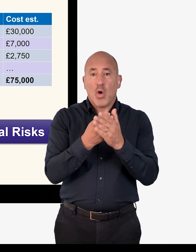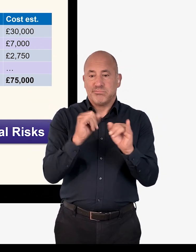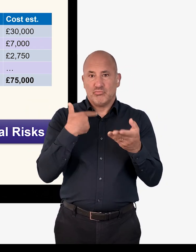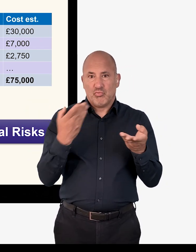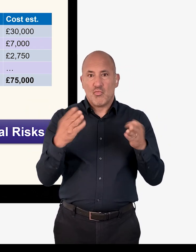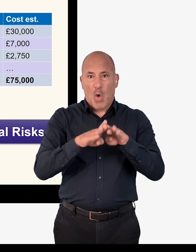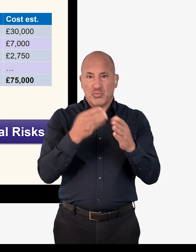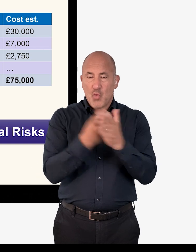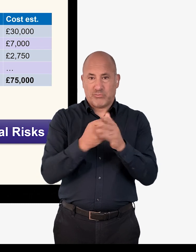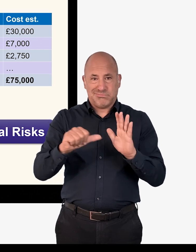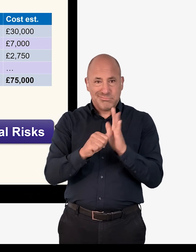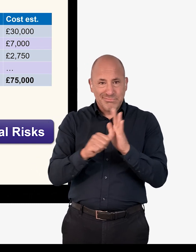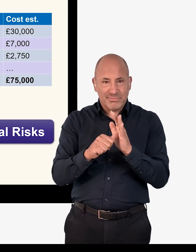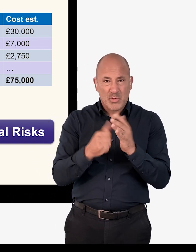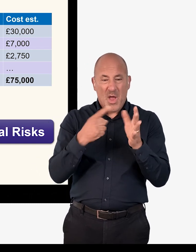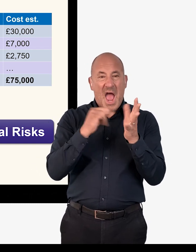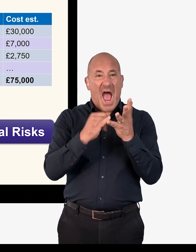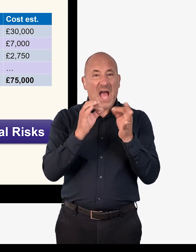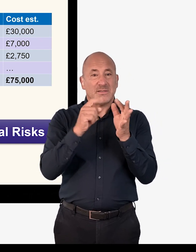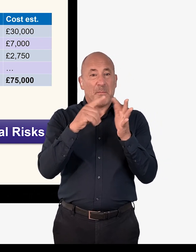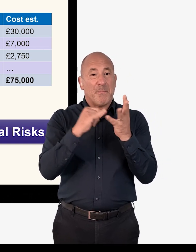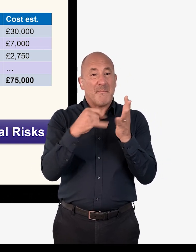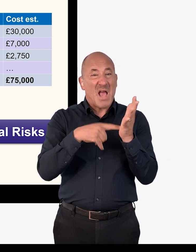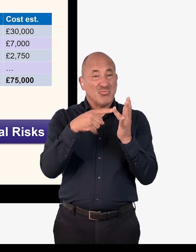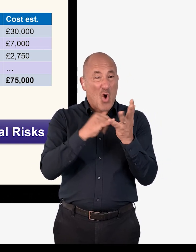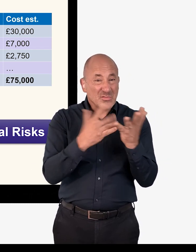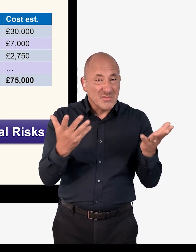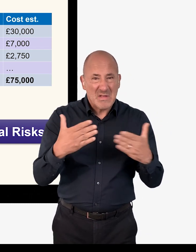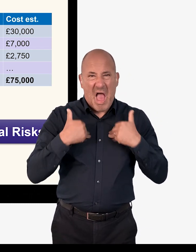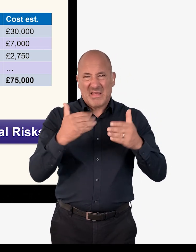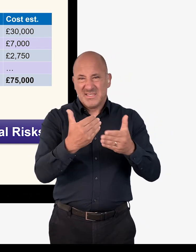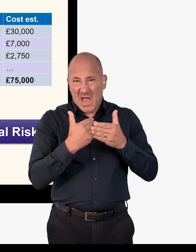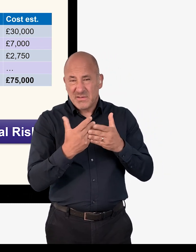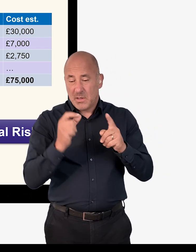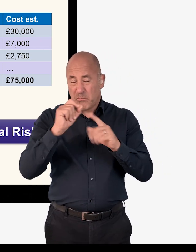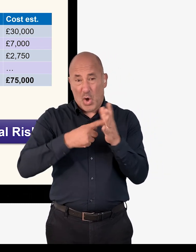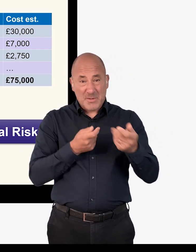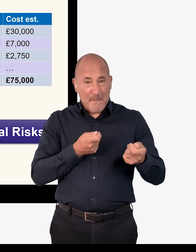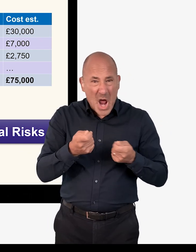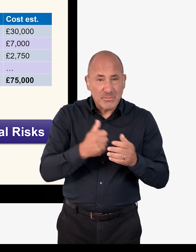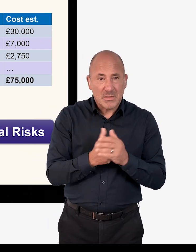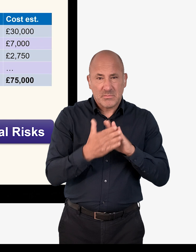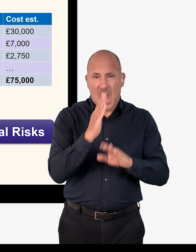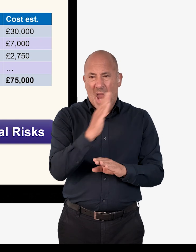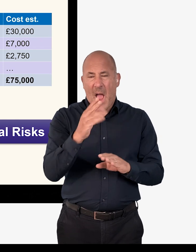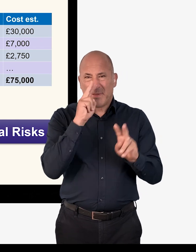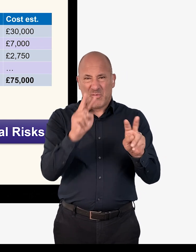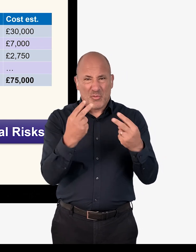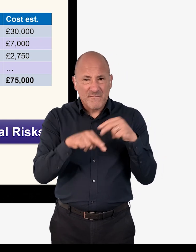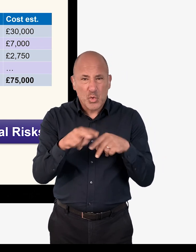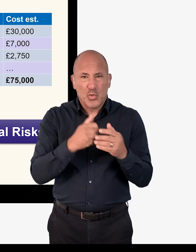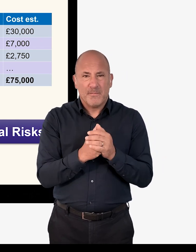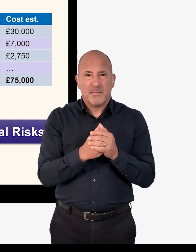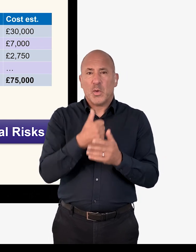inflation, cost impact of closure, asbestos, health and safety, project management,